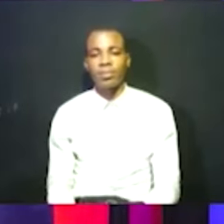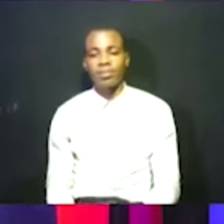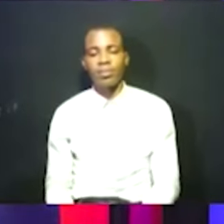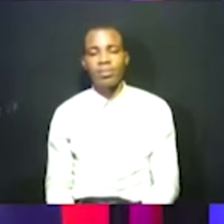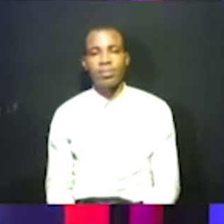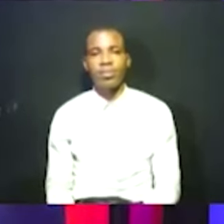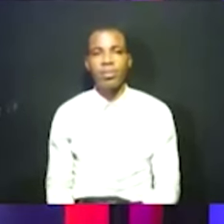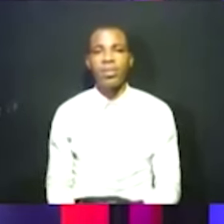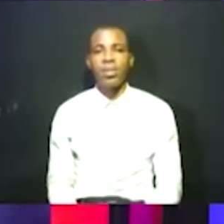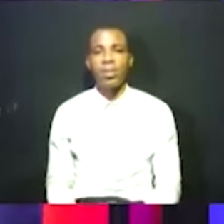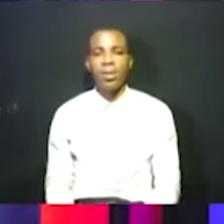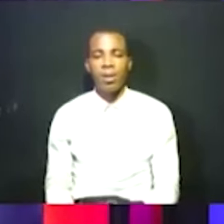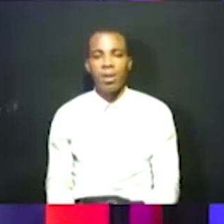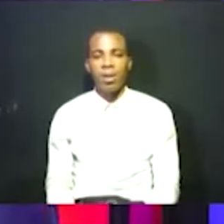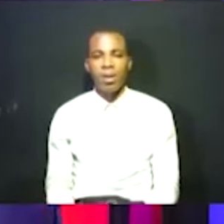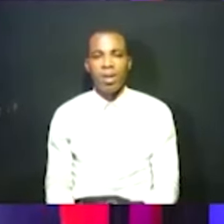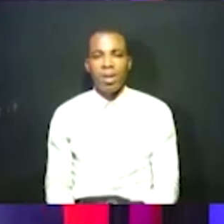And